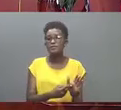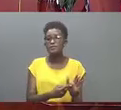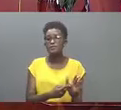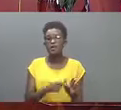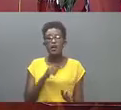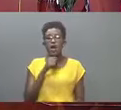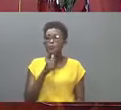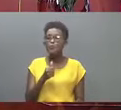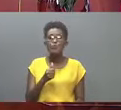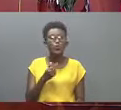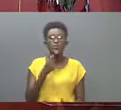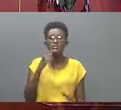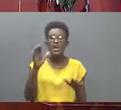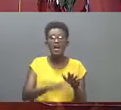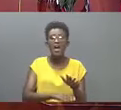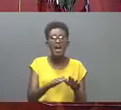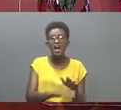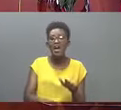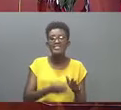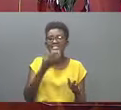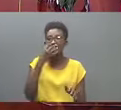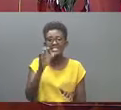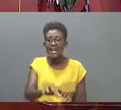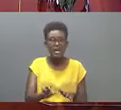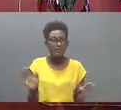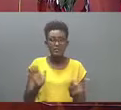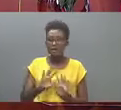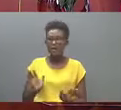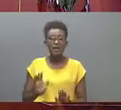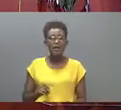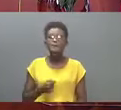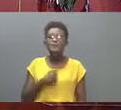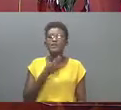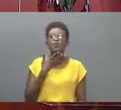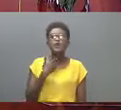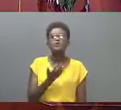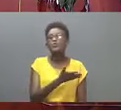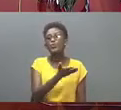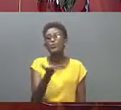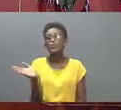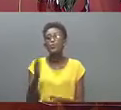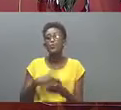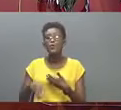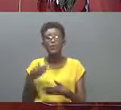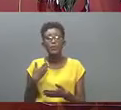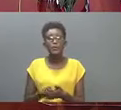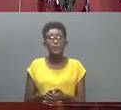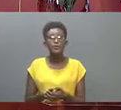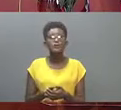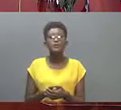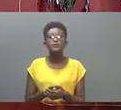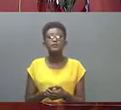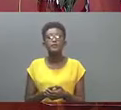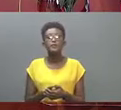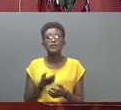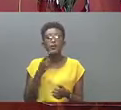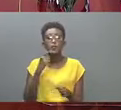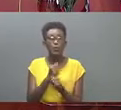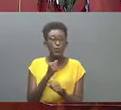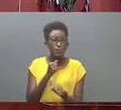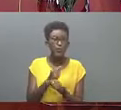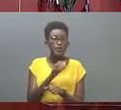not under any curse. I want all of us, all of us who are members of the Christian